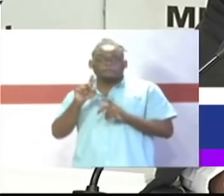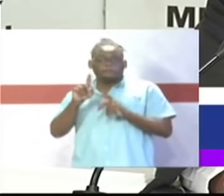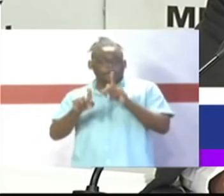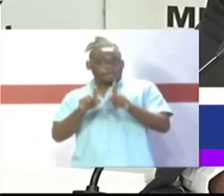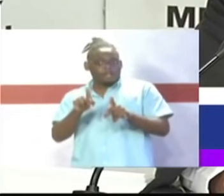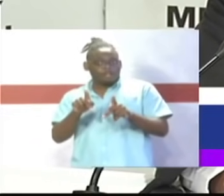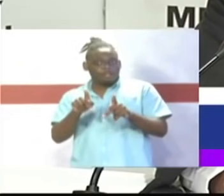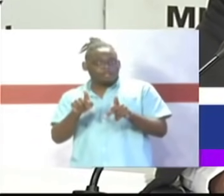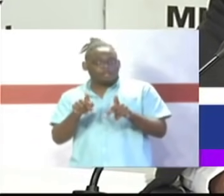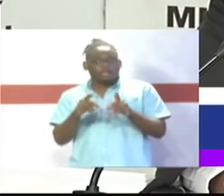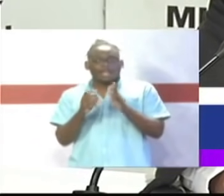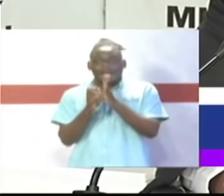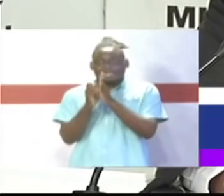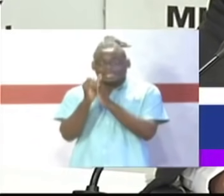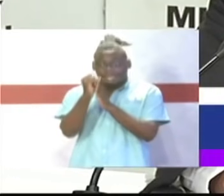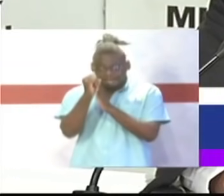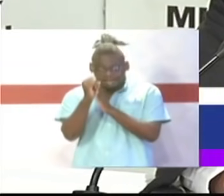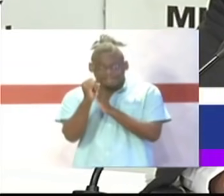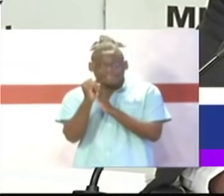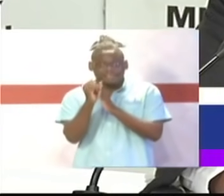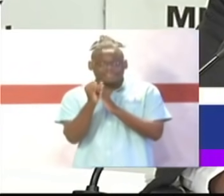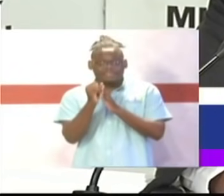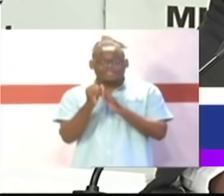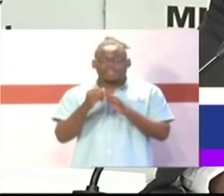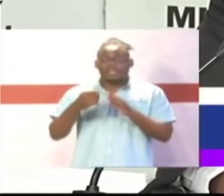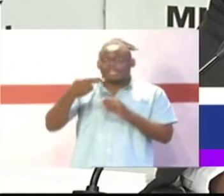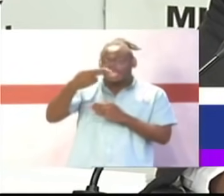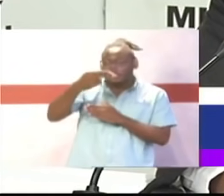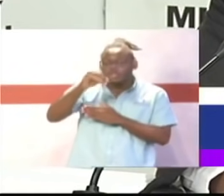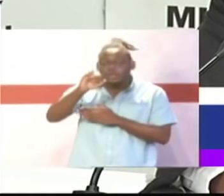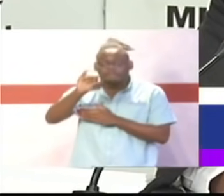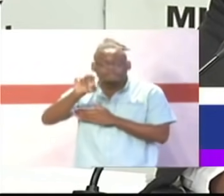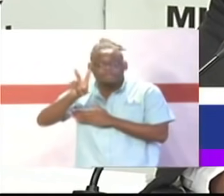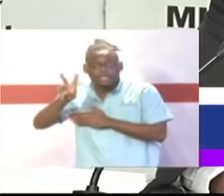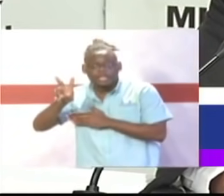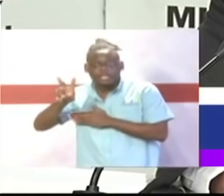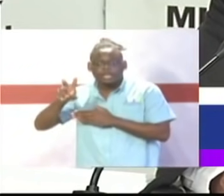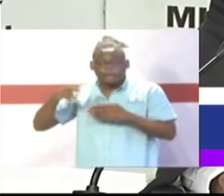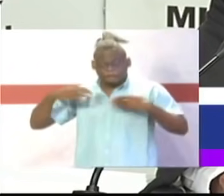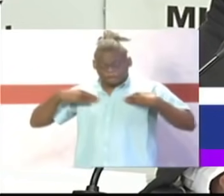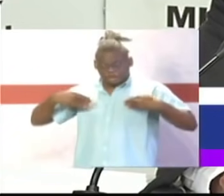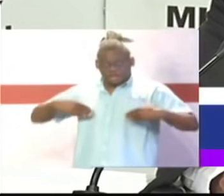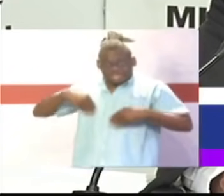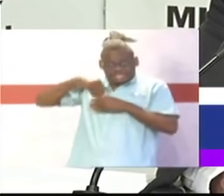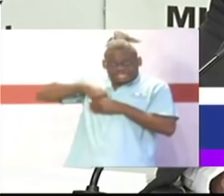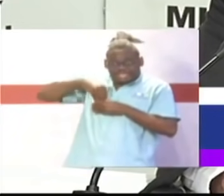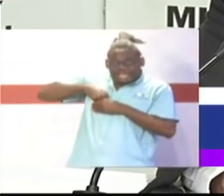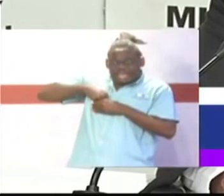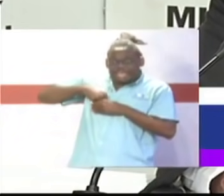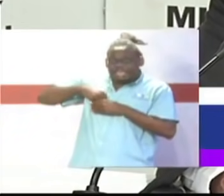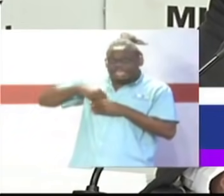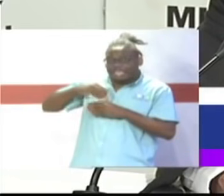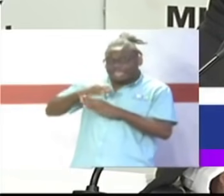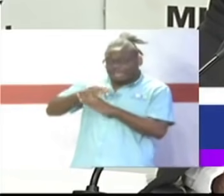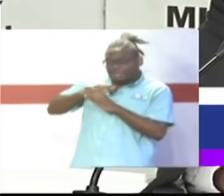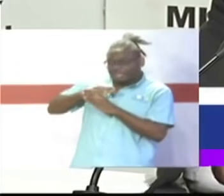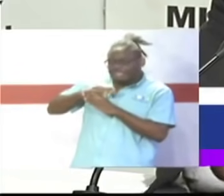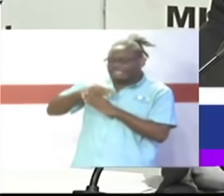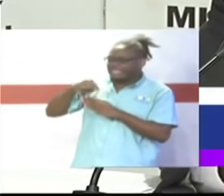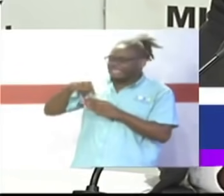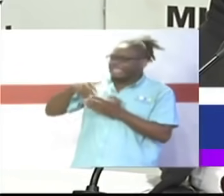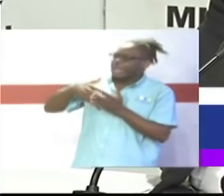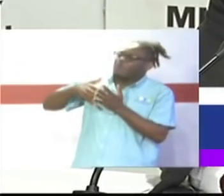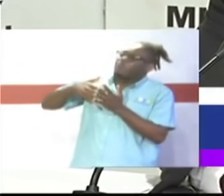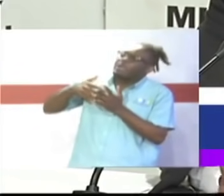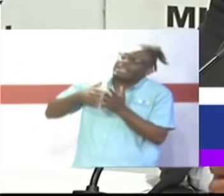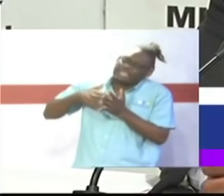example, who has immunosuppressive therapy, they will require an additional dose, which we are calling an additional primary dose, to bring